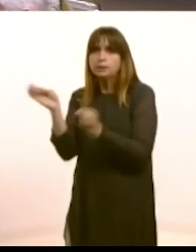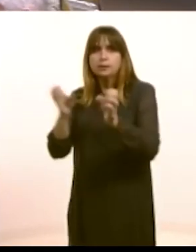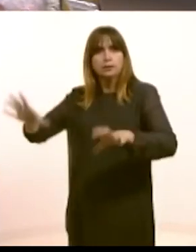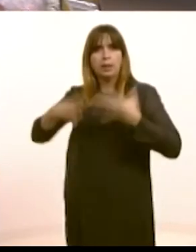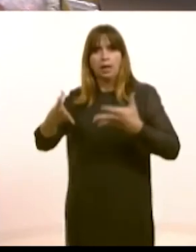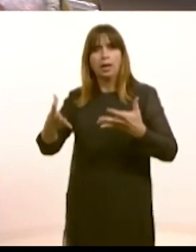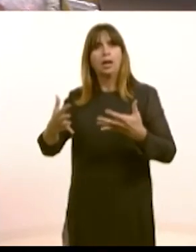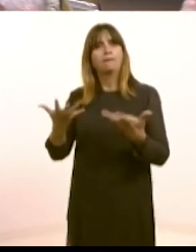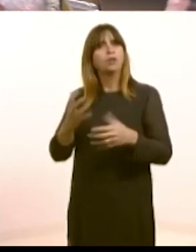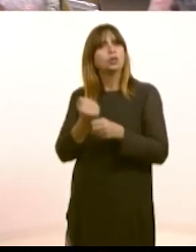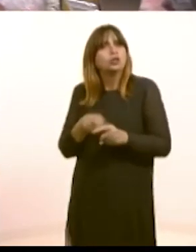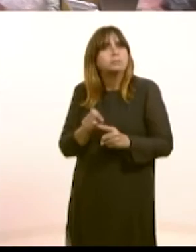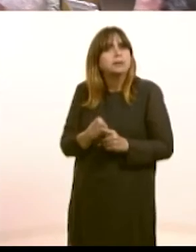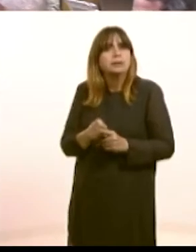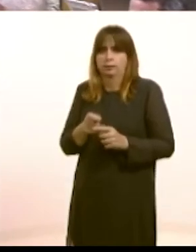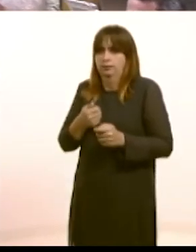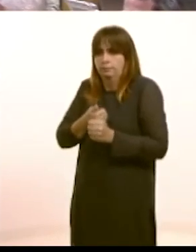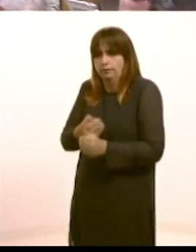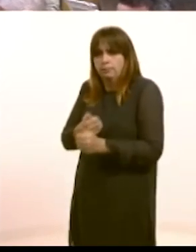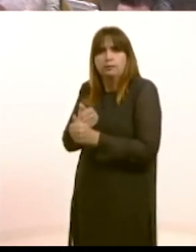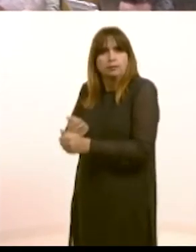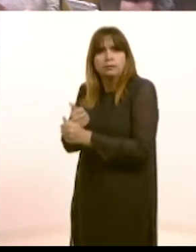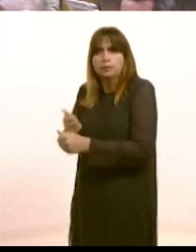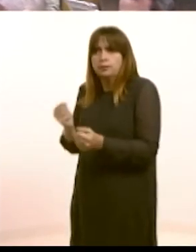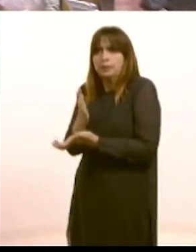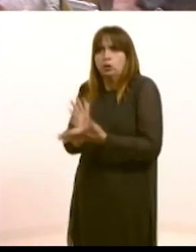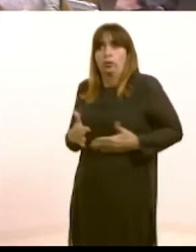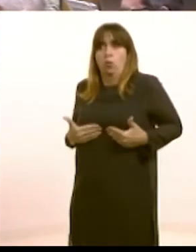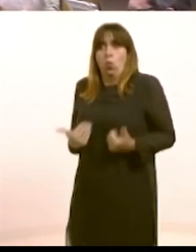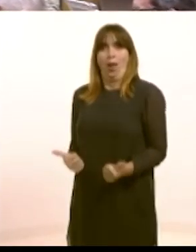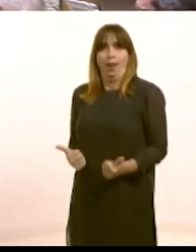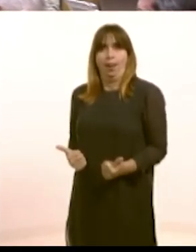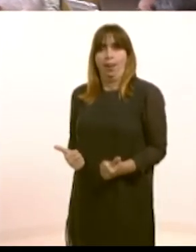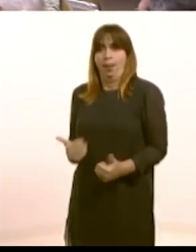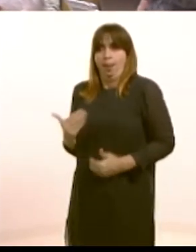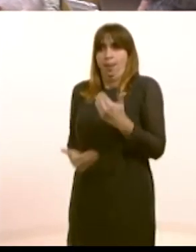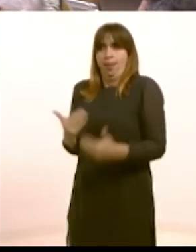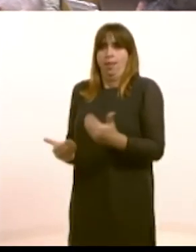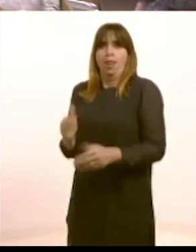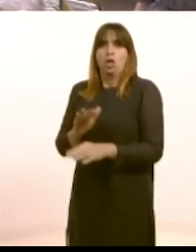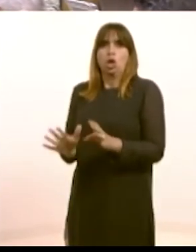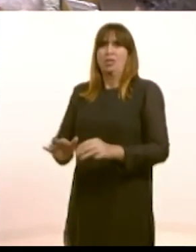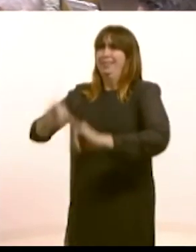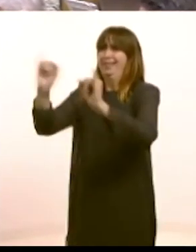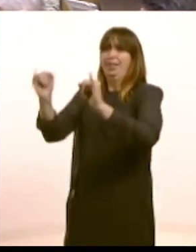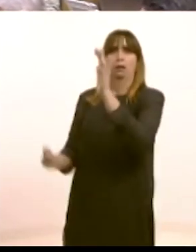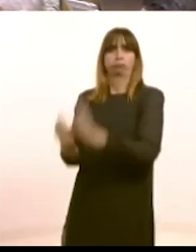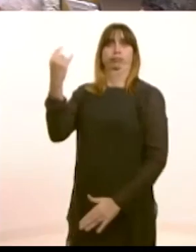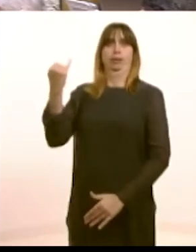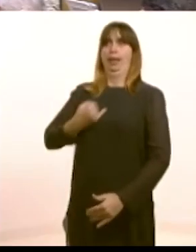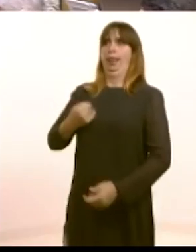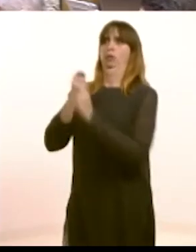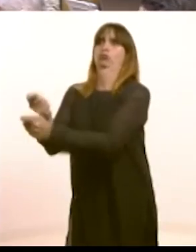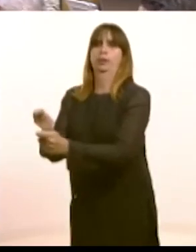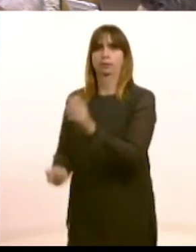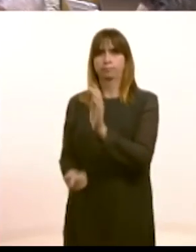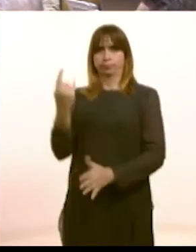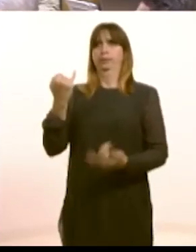care and picking them up where we can actually keep people in a well-being service, not a rescue and an illness service. So